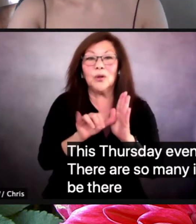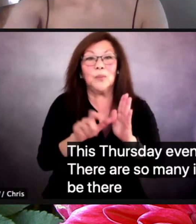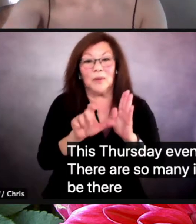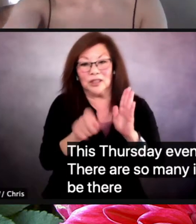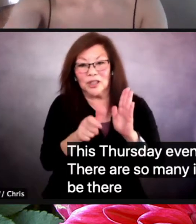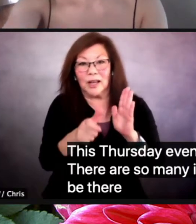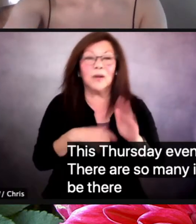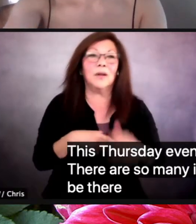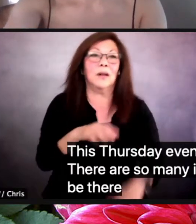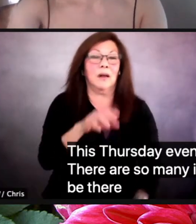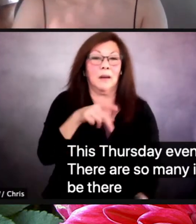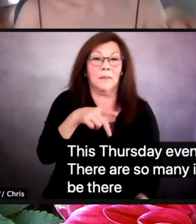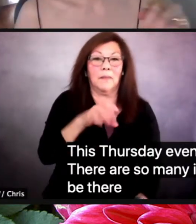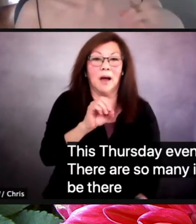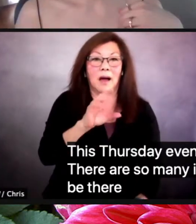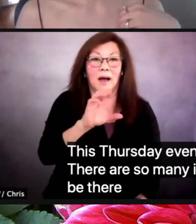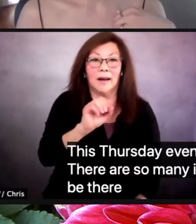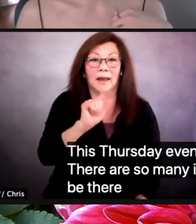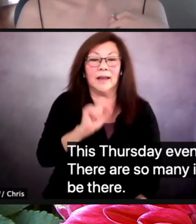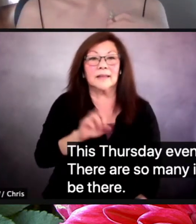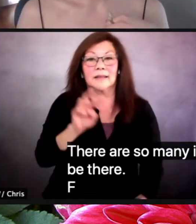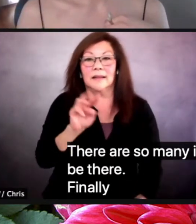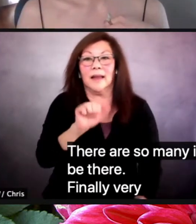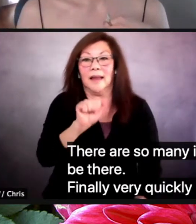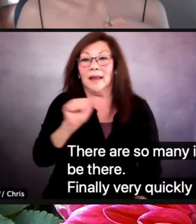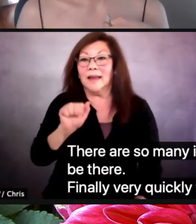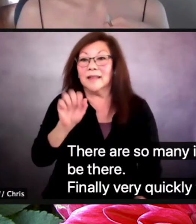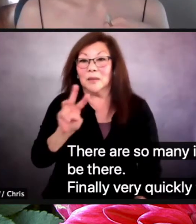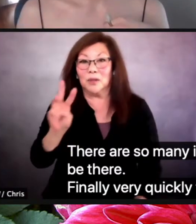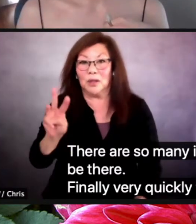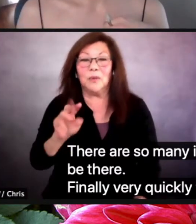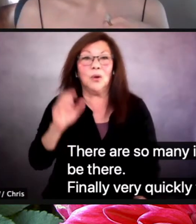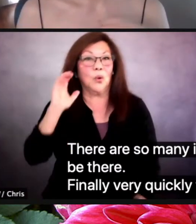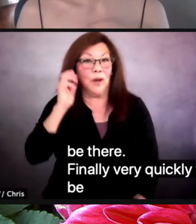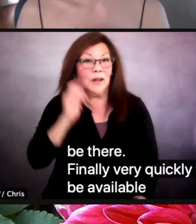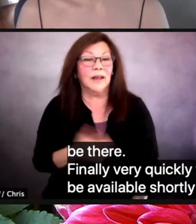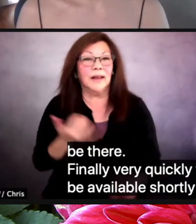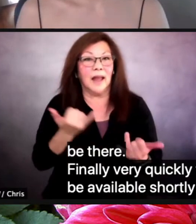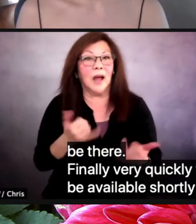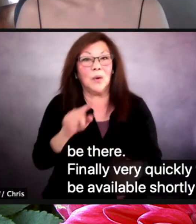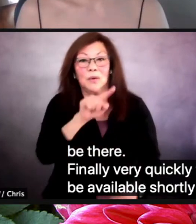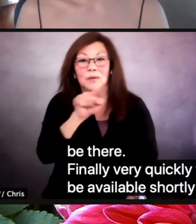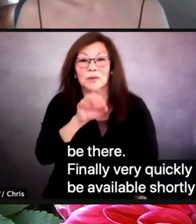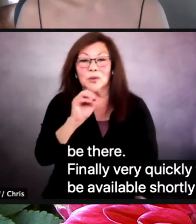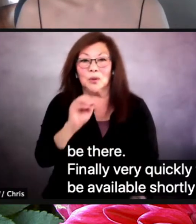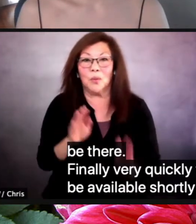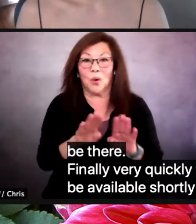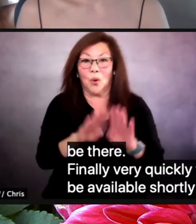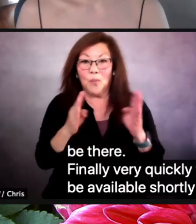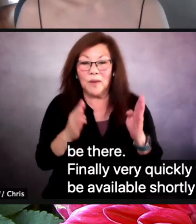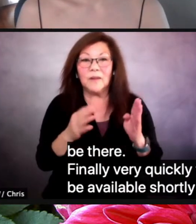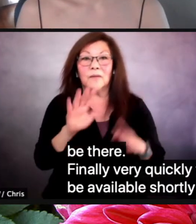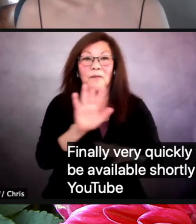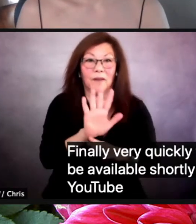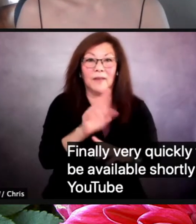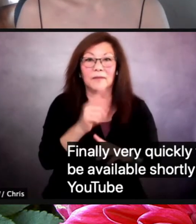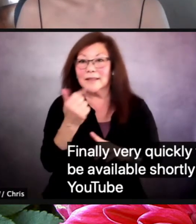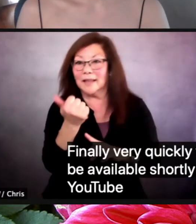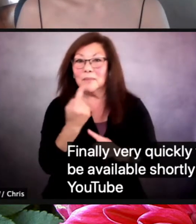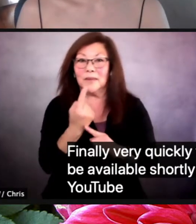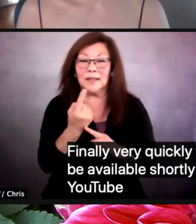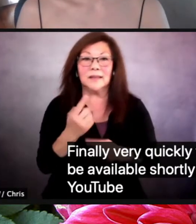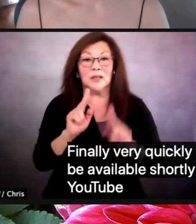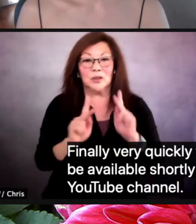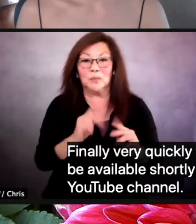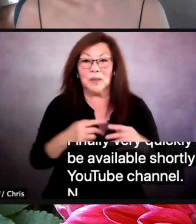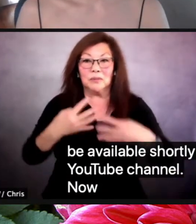podcast, AAWW Radio. And what we're going to do now is leave the Zoom open for about 5 or 10 minutes so people can